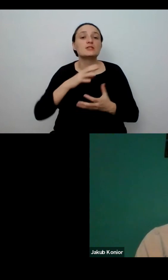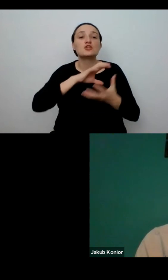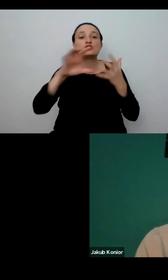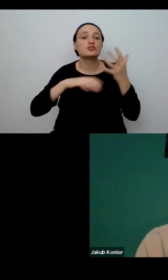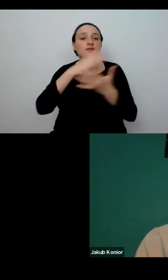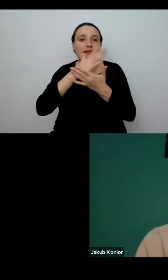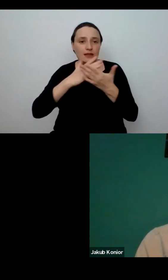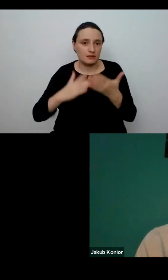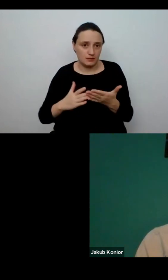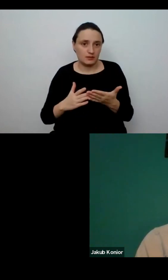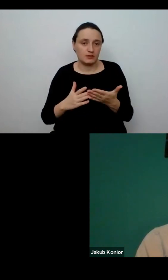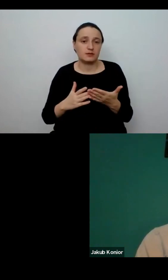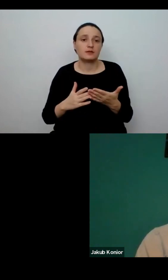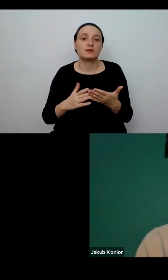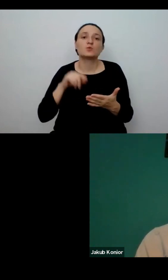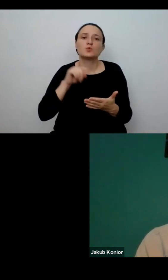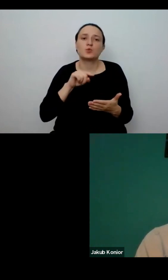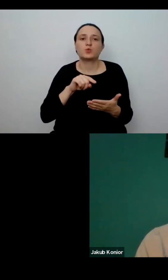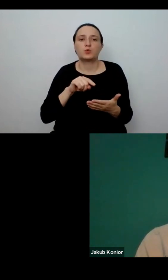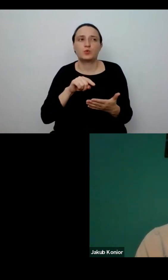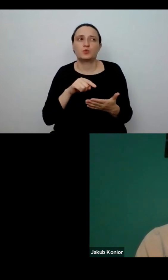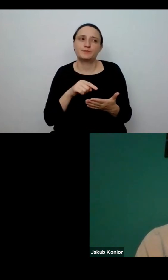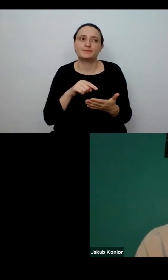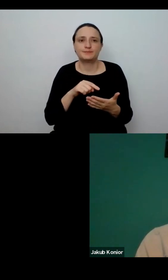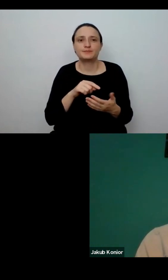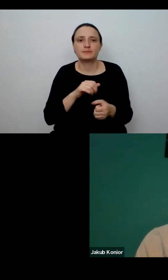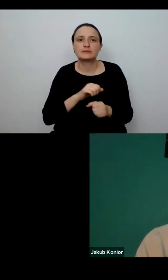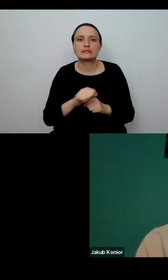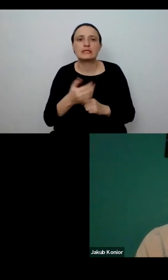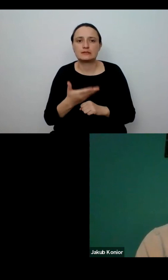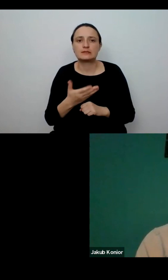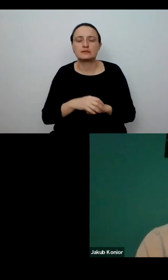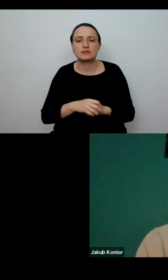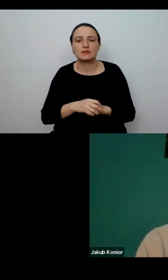is actually aware of the